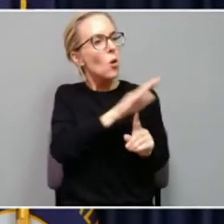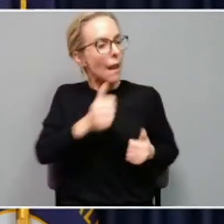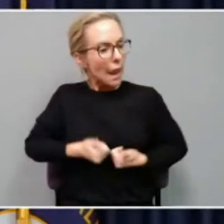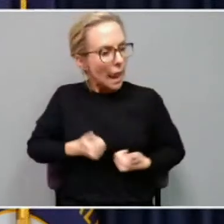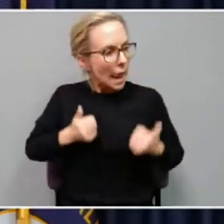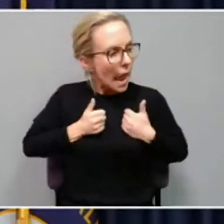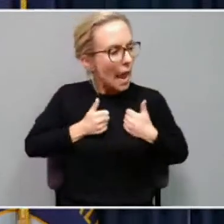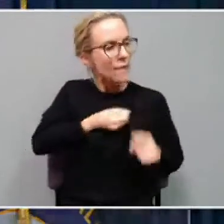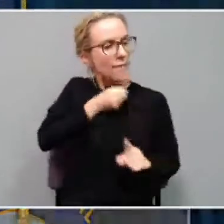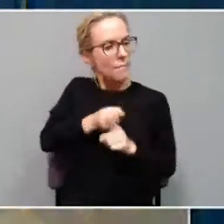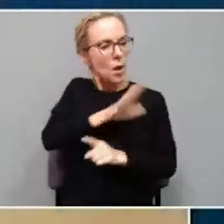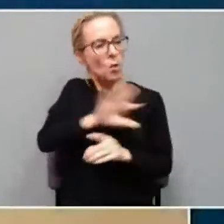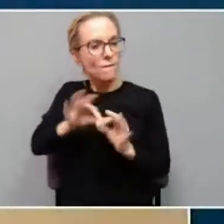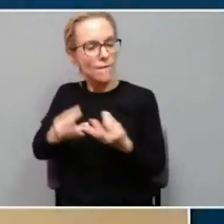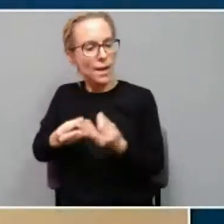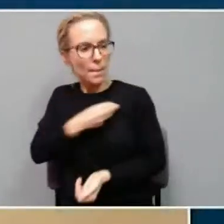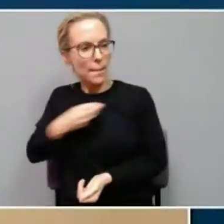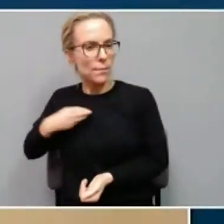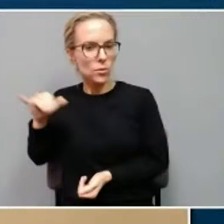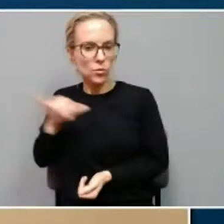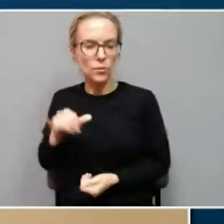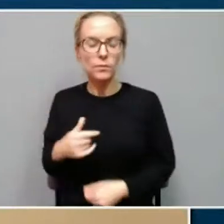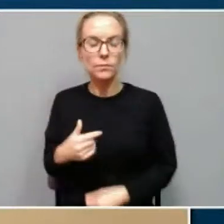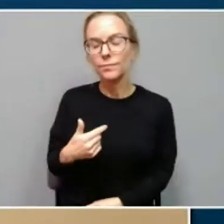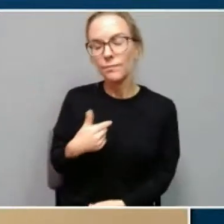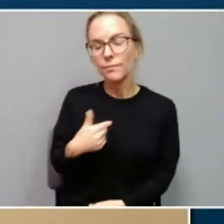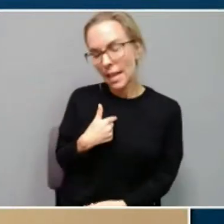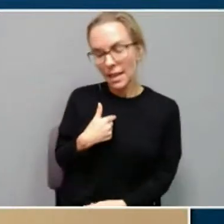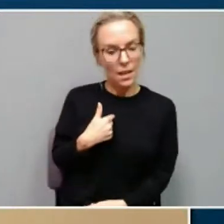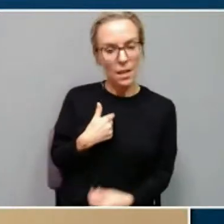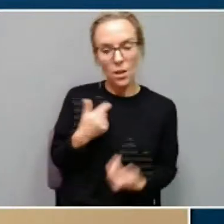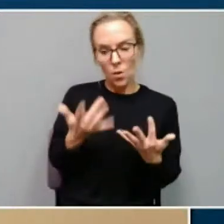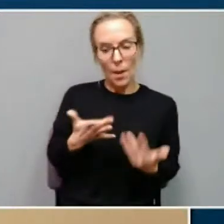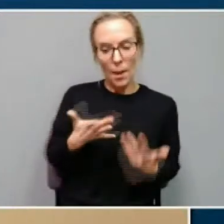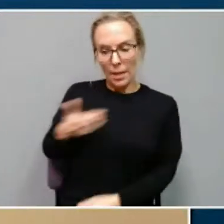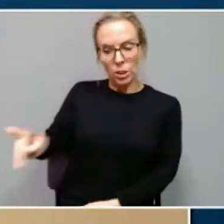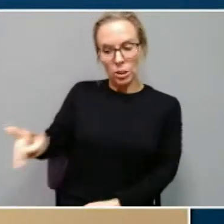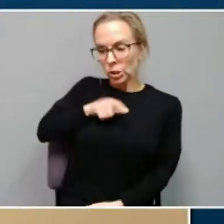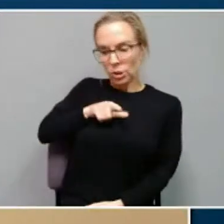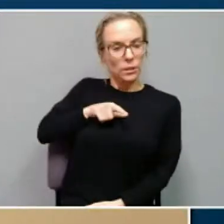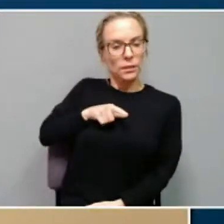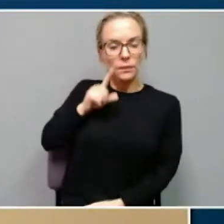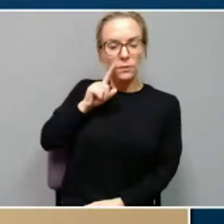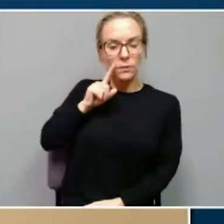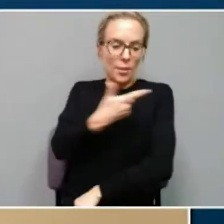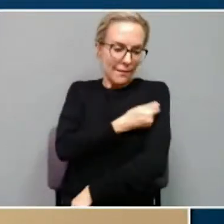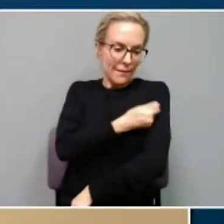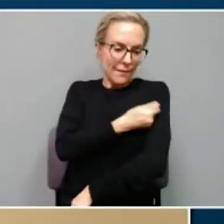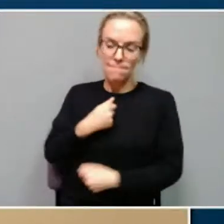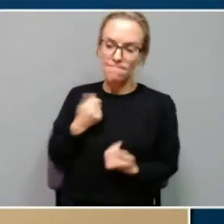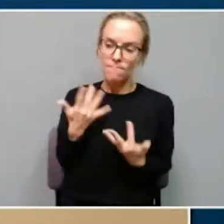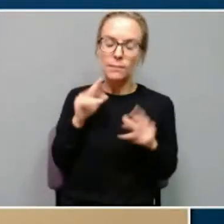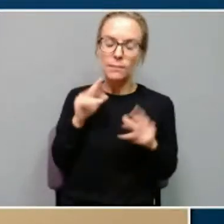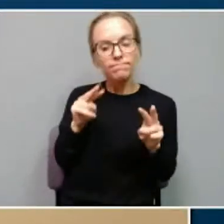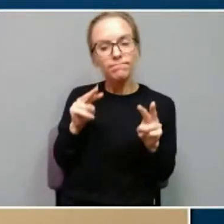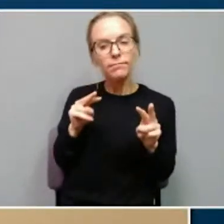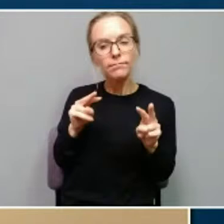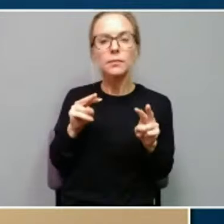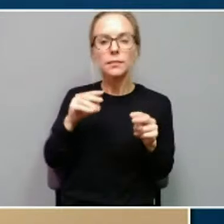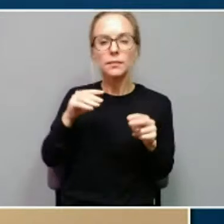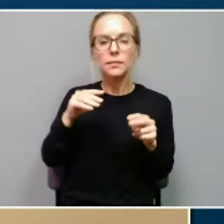members. I was waiting my turn for the vaccine in